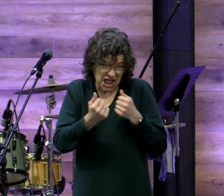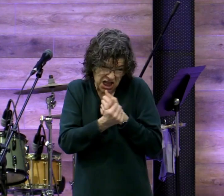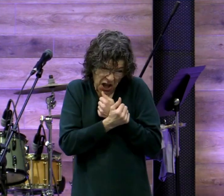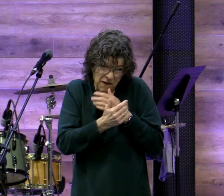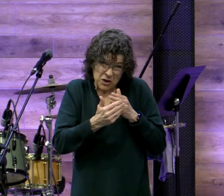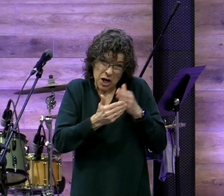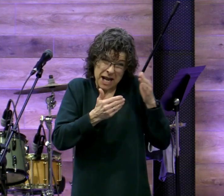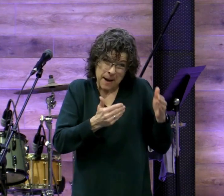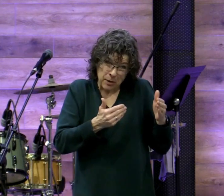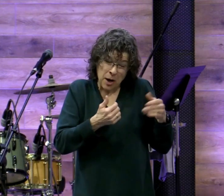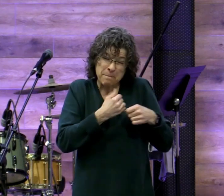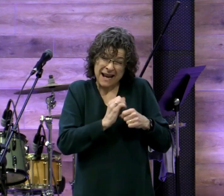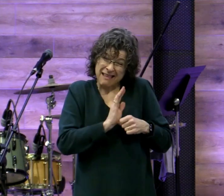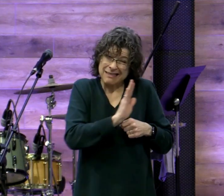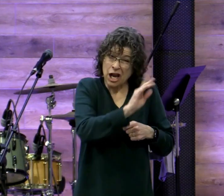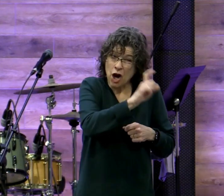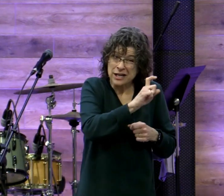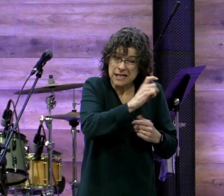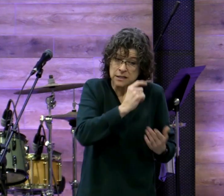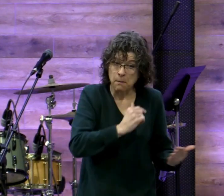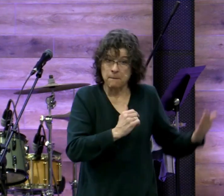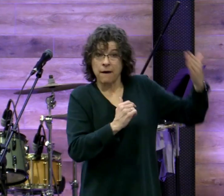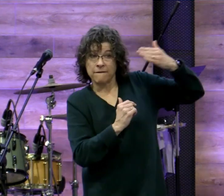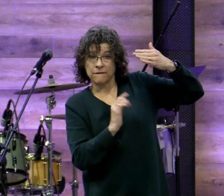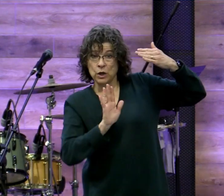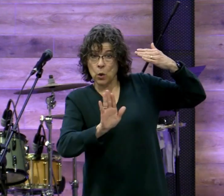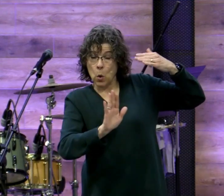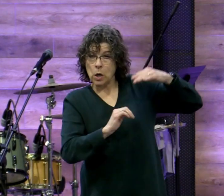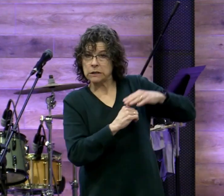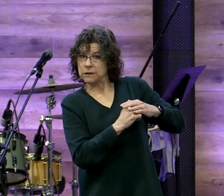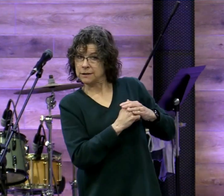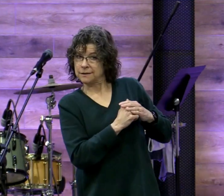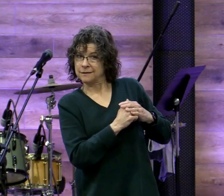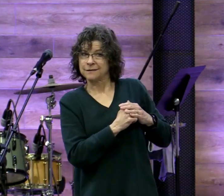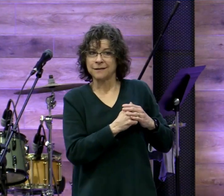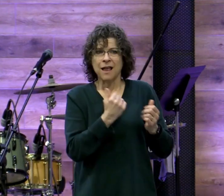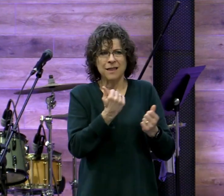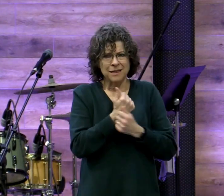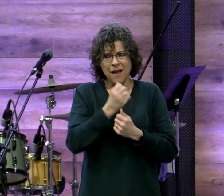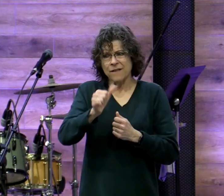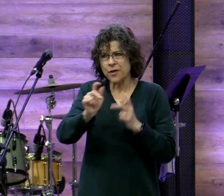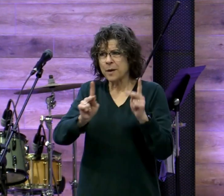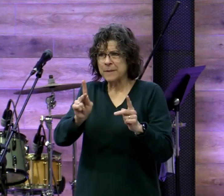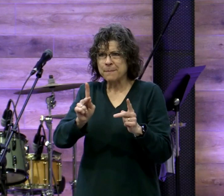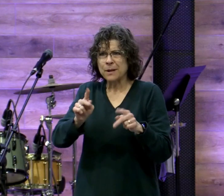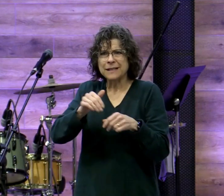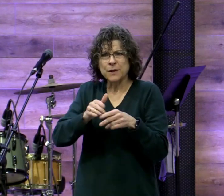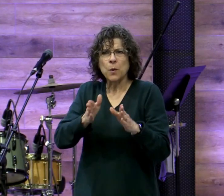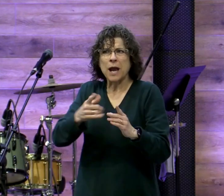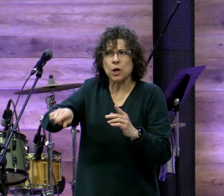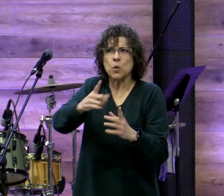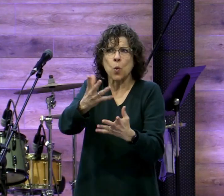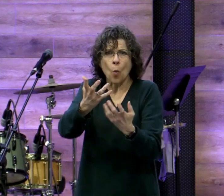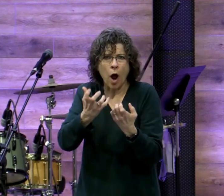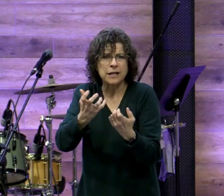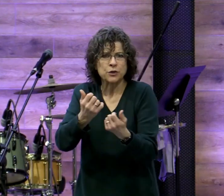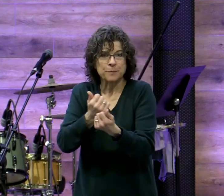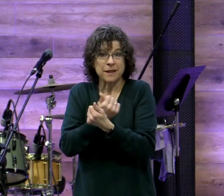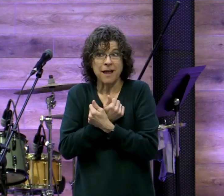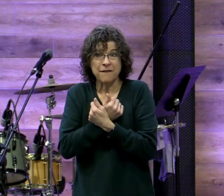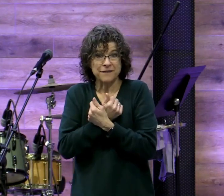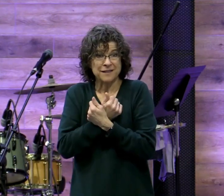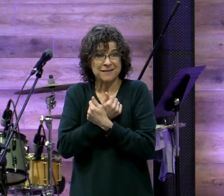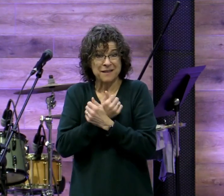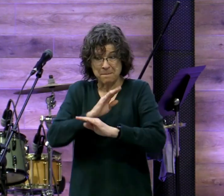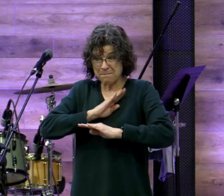Put the needs of others ahead of yourself. Love other people in the way that you would want to be loved. Meet the needs of other people with the same